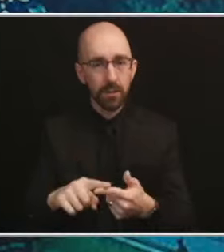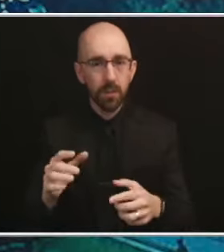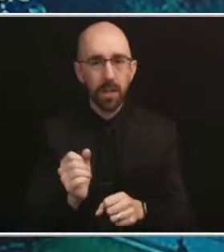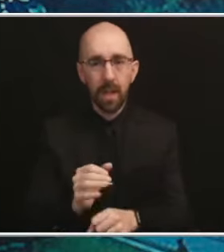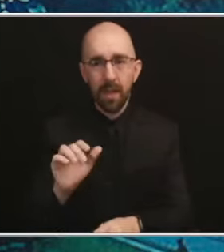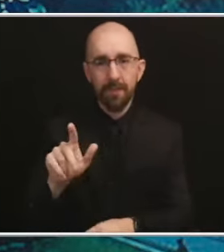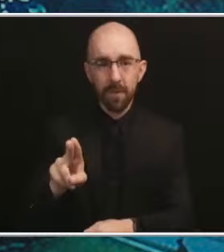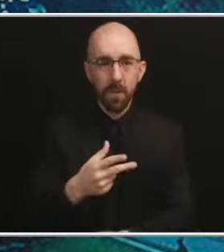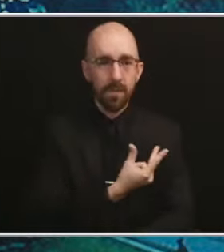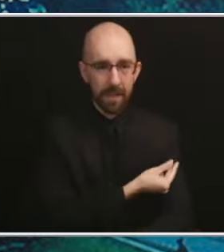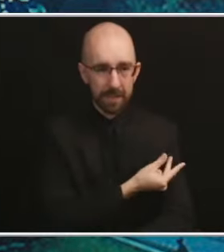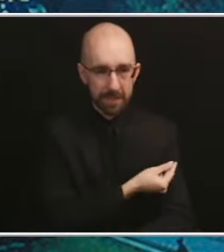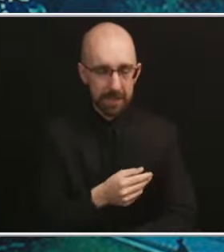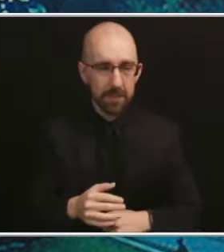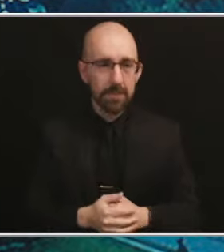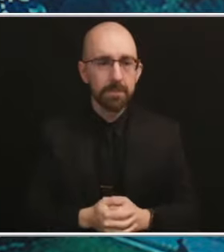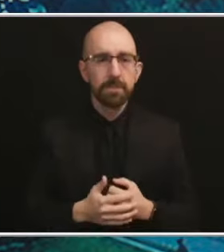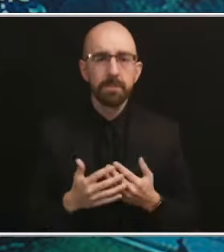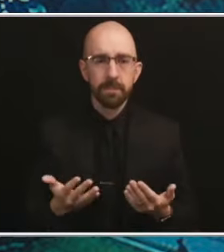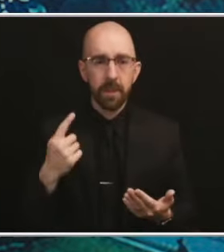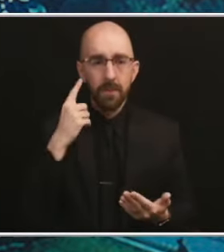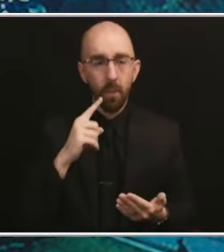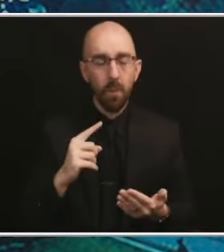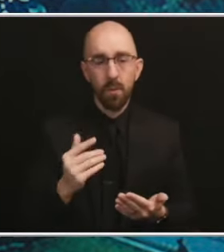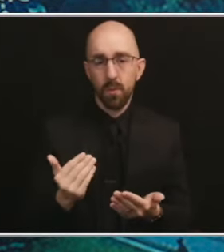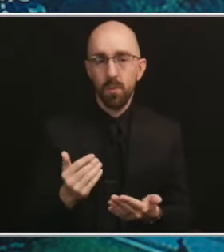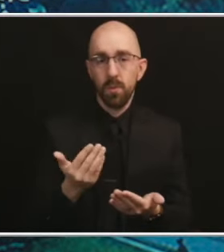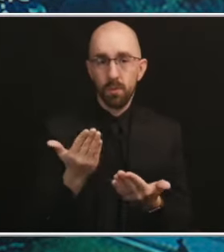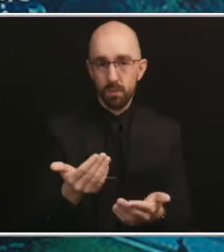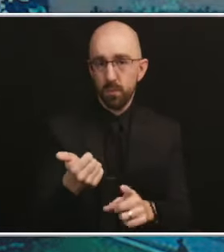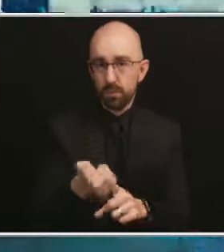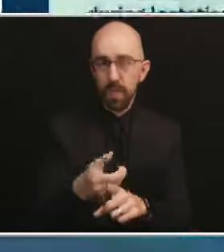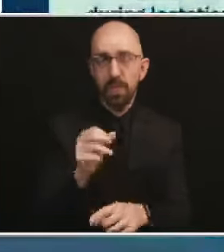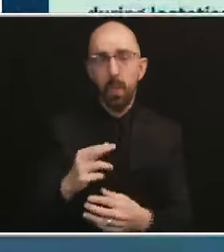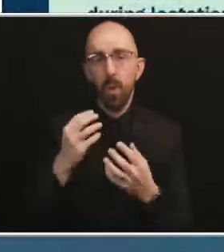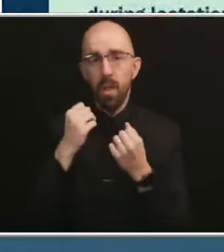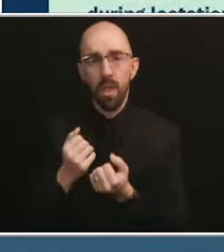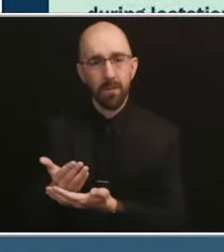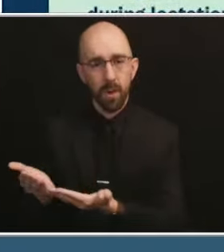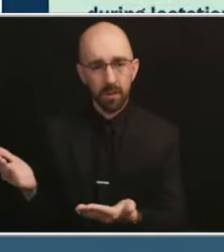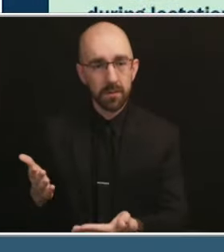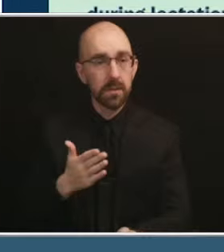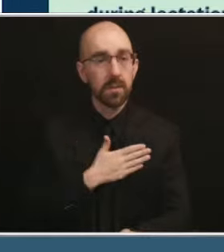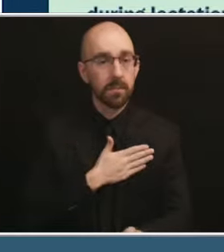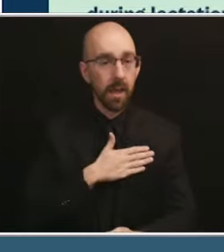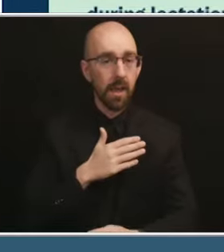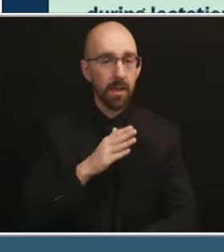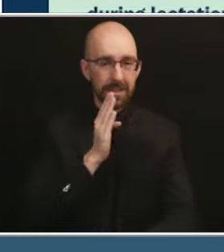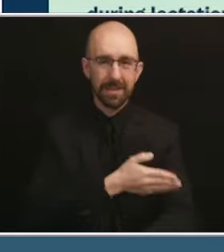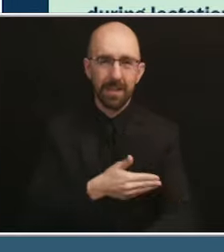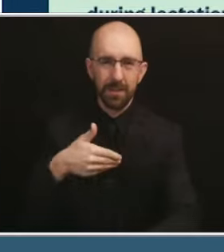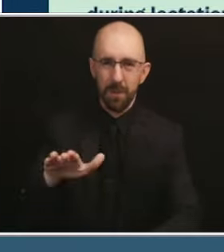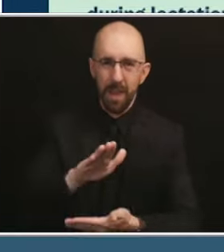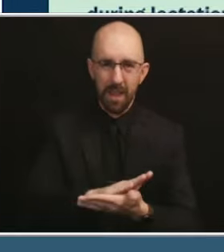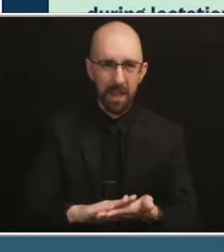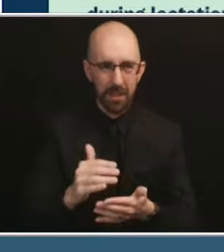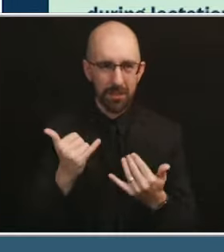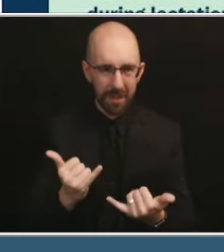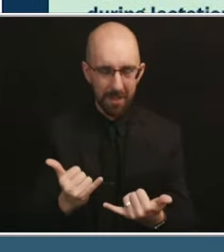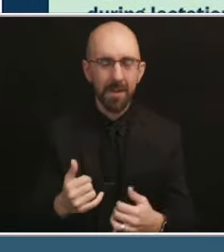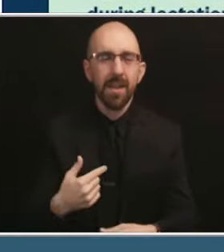vaccine for you or your loved ones. I will say my son is away at college now, and I